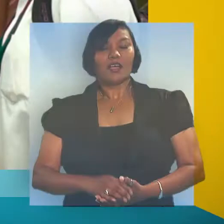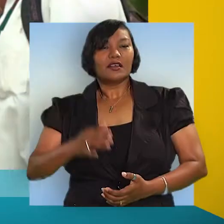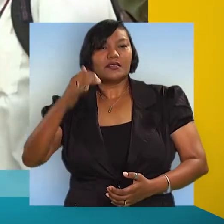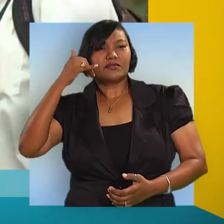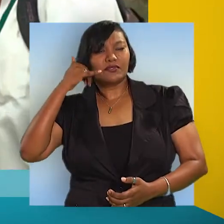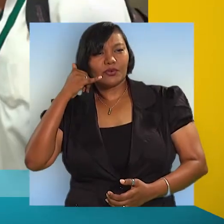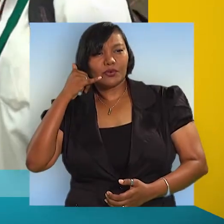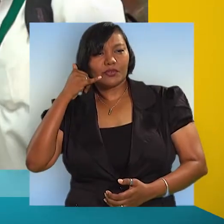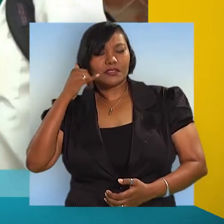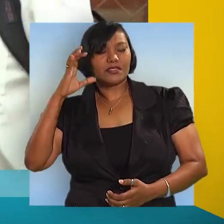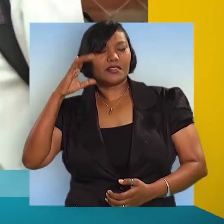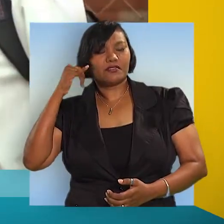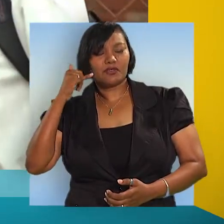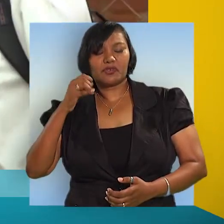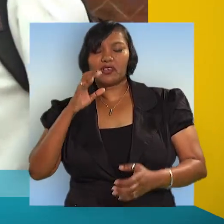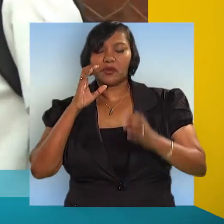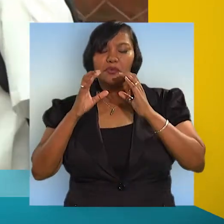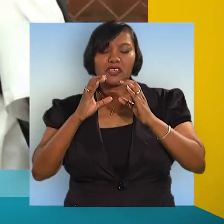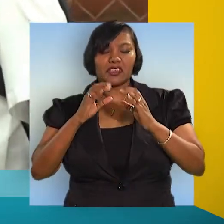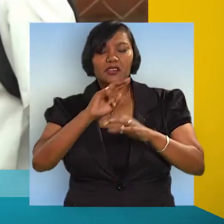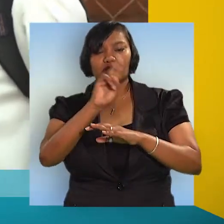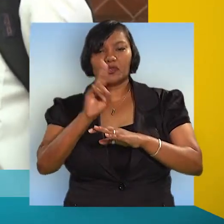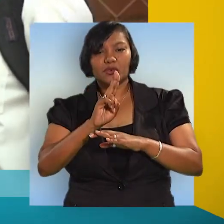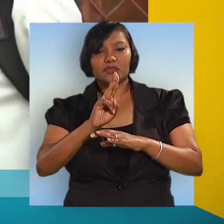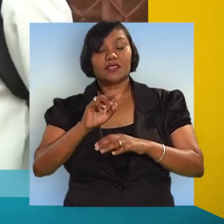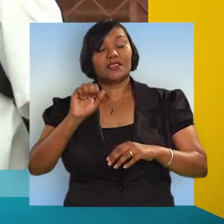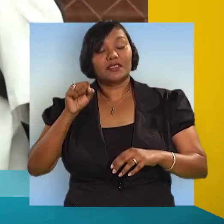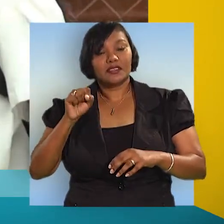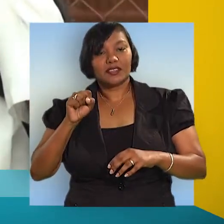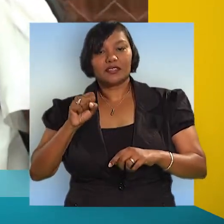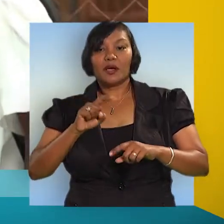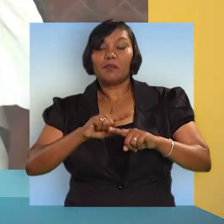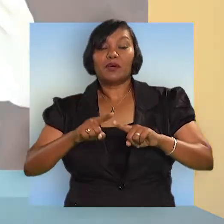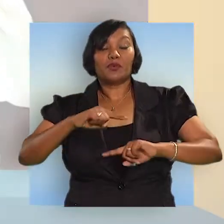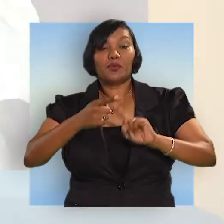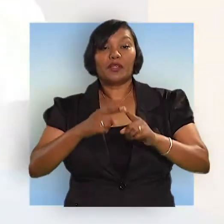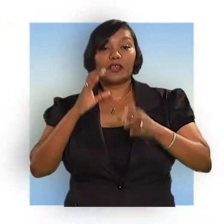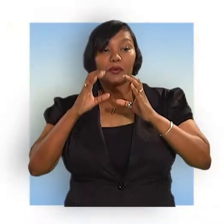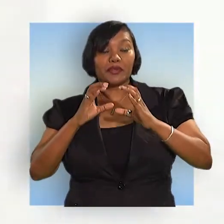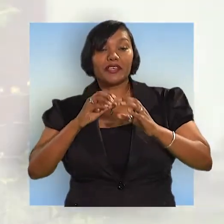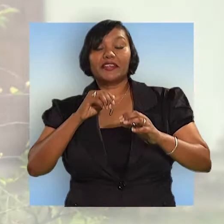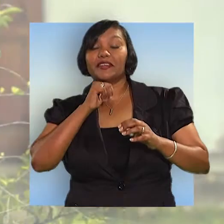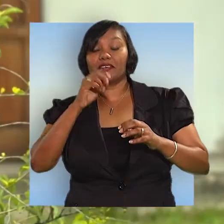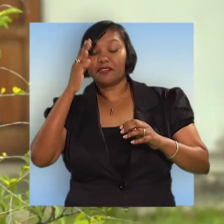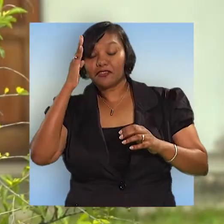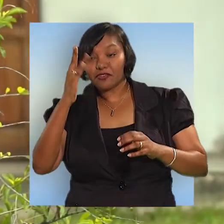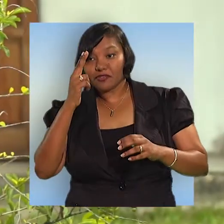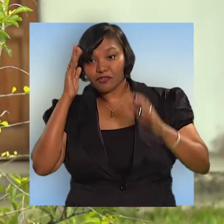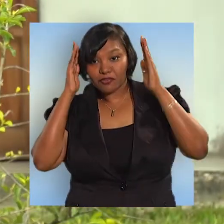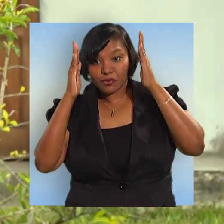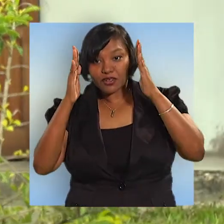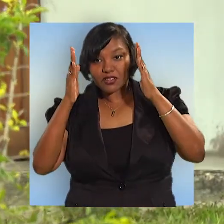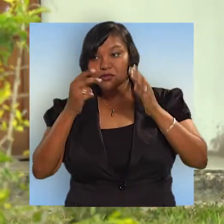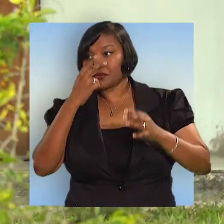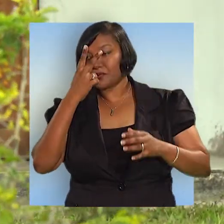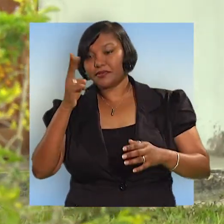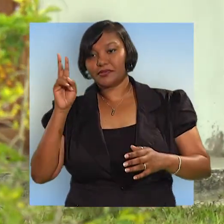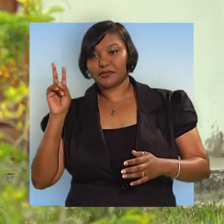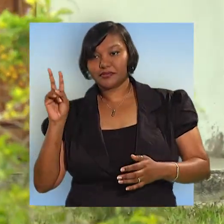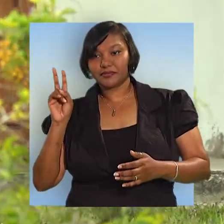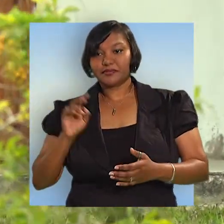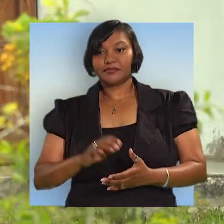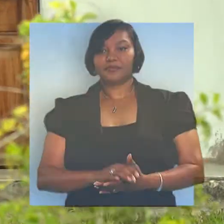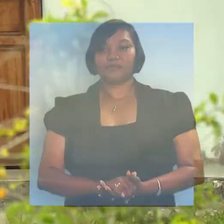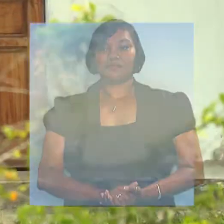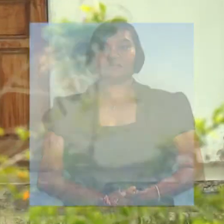A telephone is a device used to communicate, but observe the outcome when communication becomes a distraction.